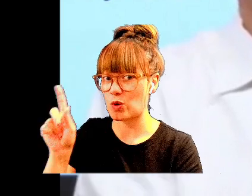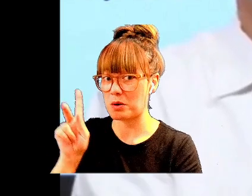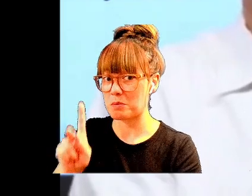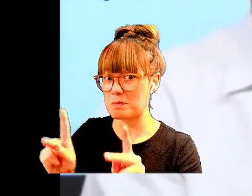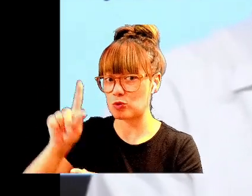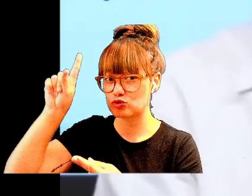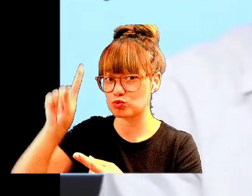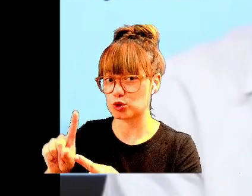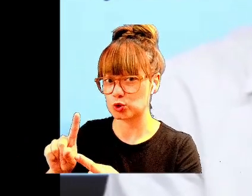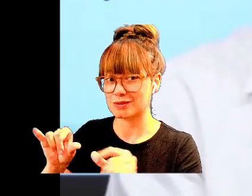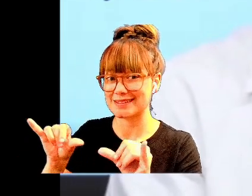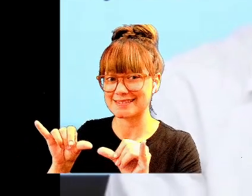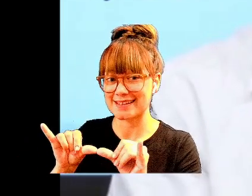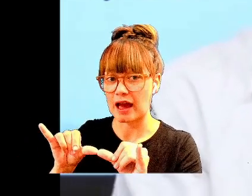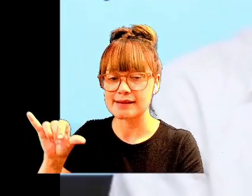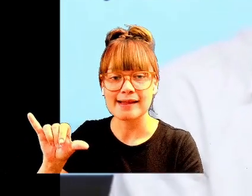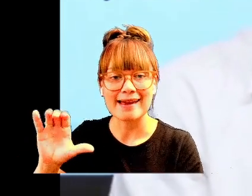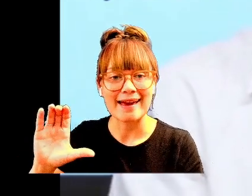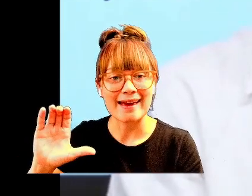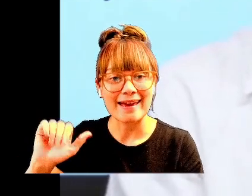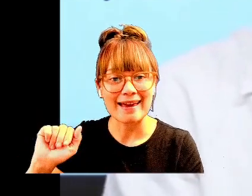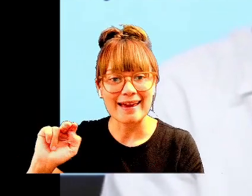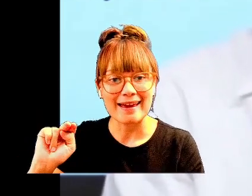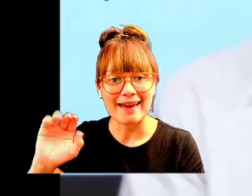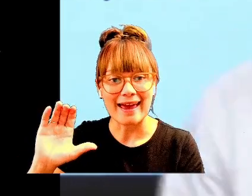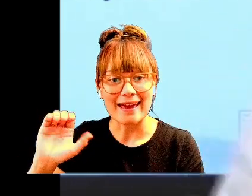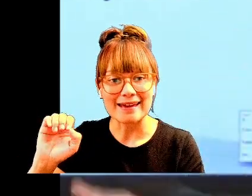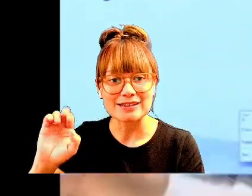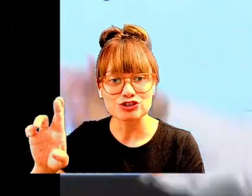size of their cancer cells in their body.